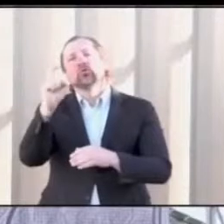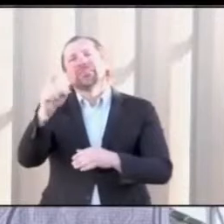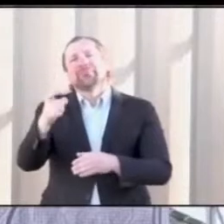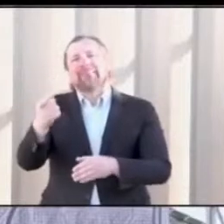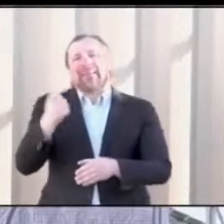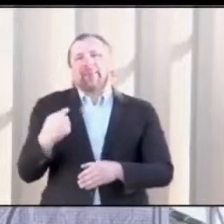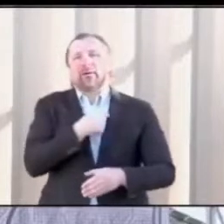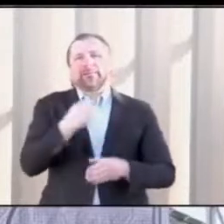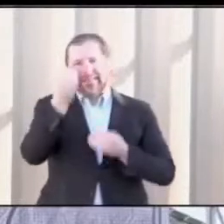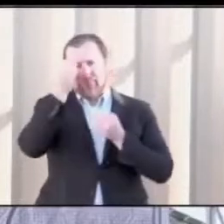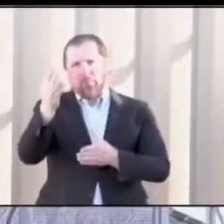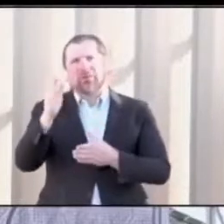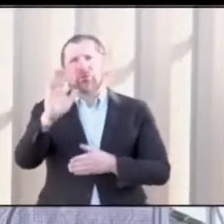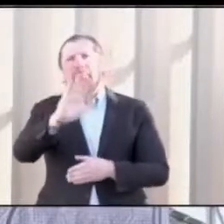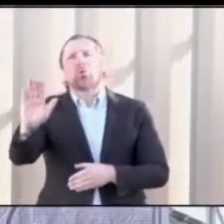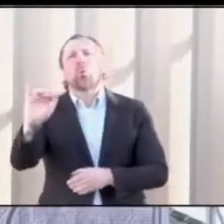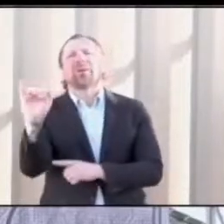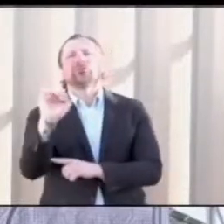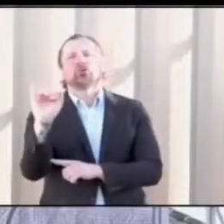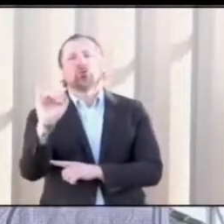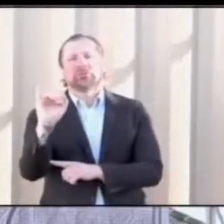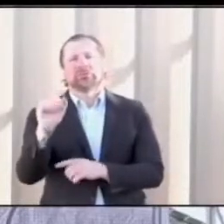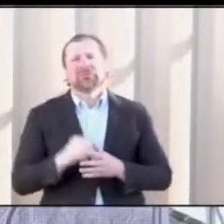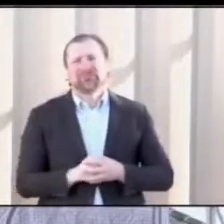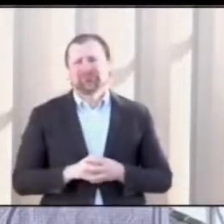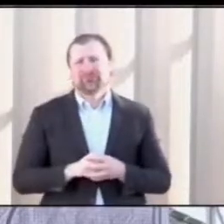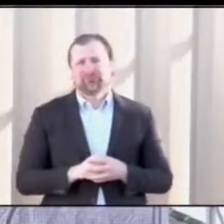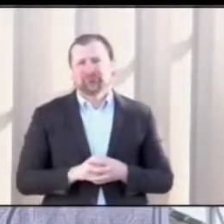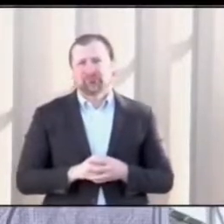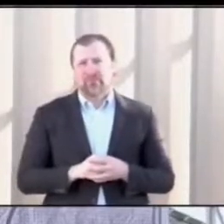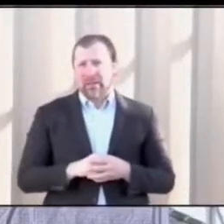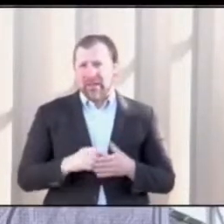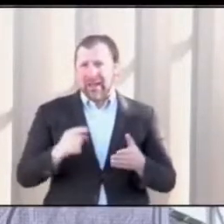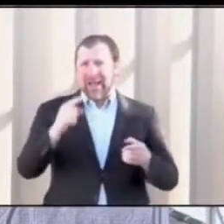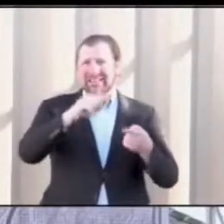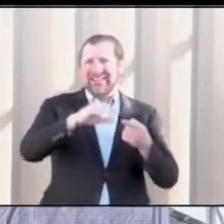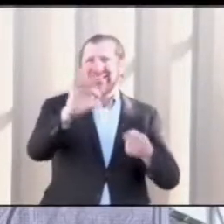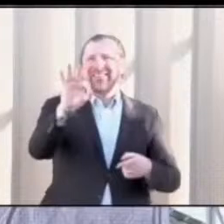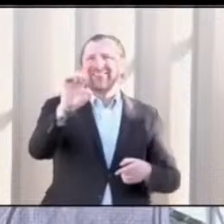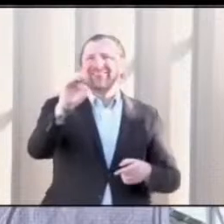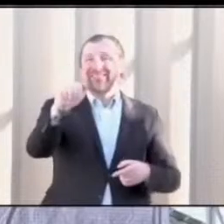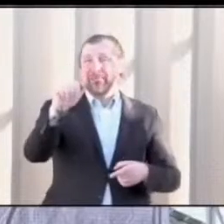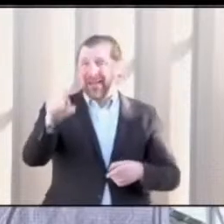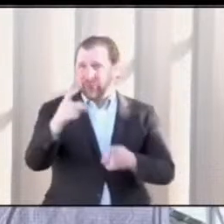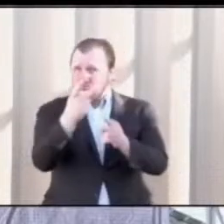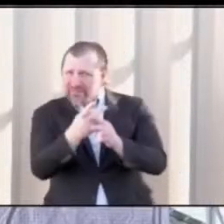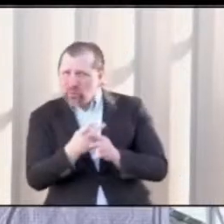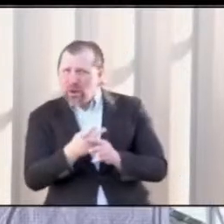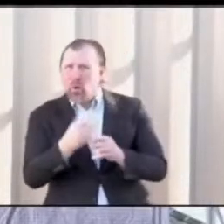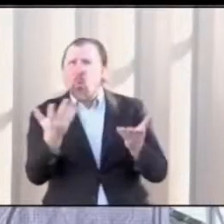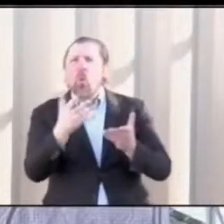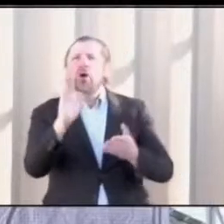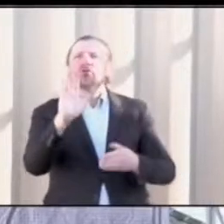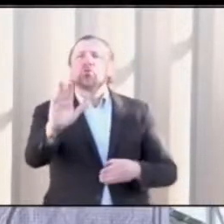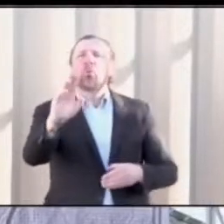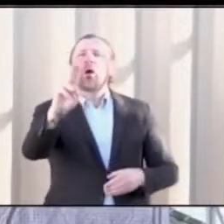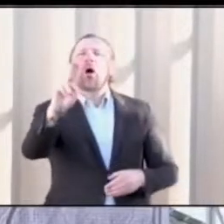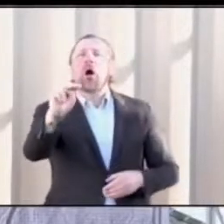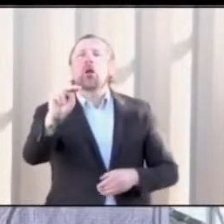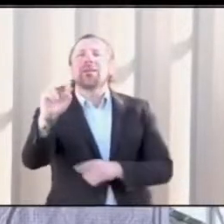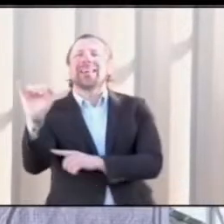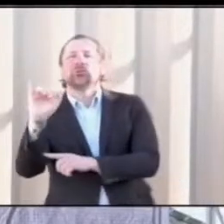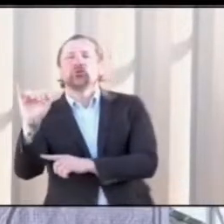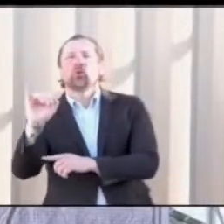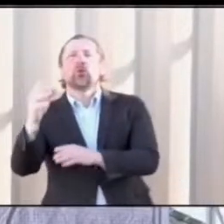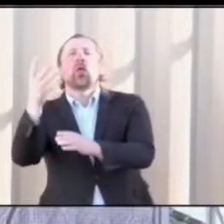information about your insurance coverage. But until FEMA can determine what is your uninsured loss, the